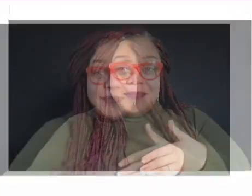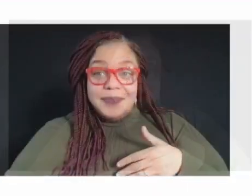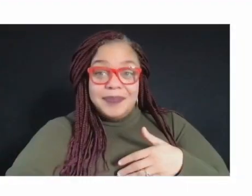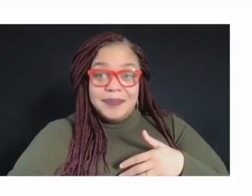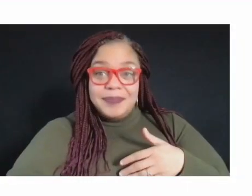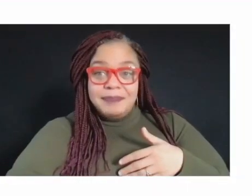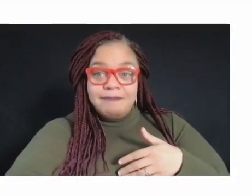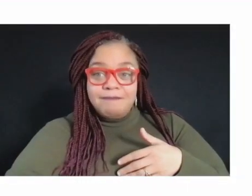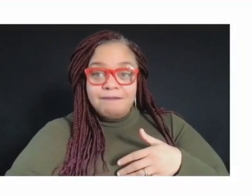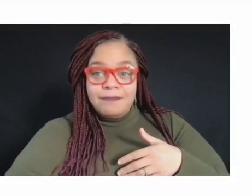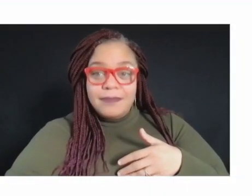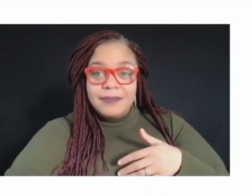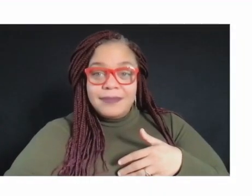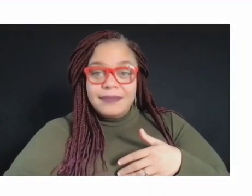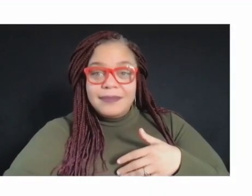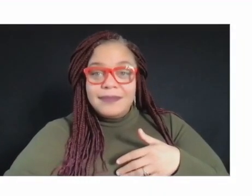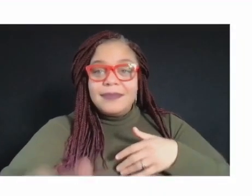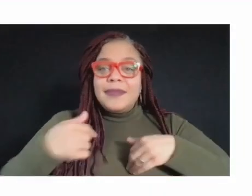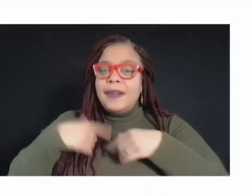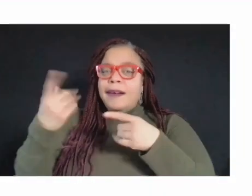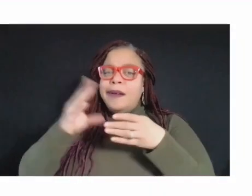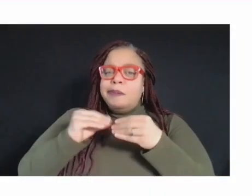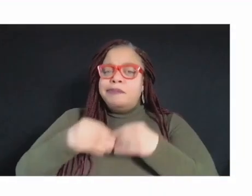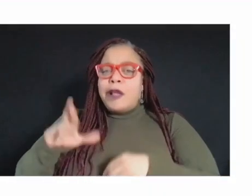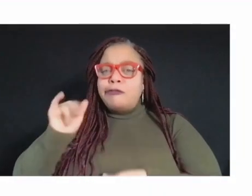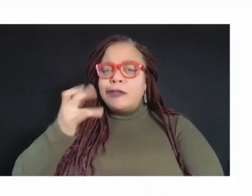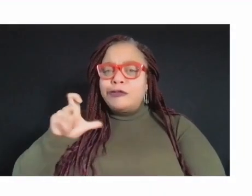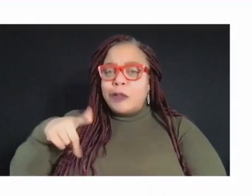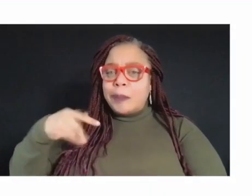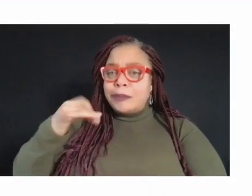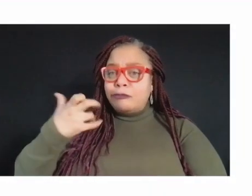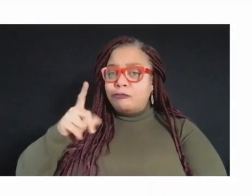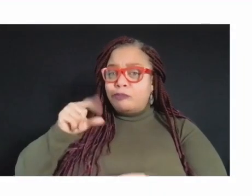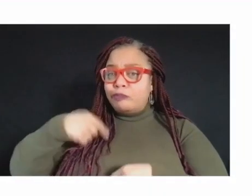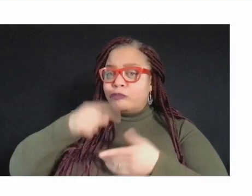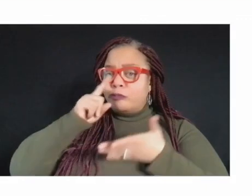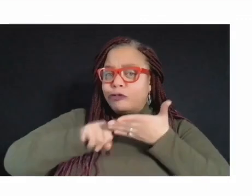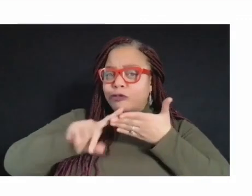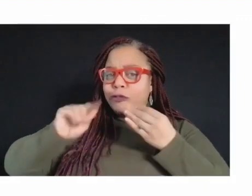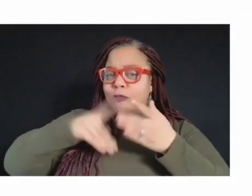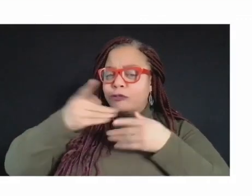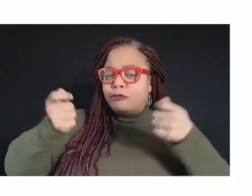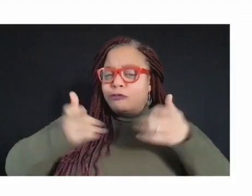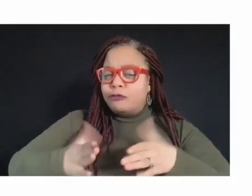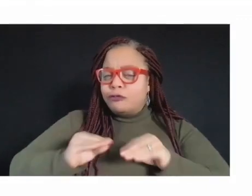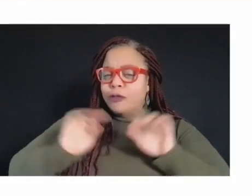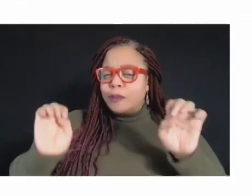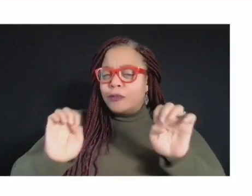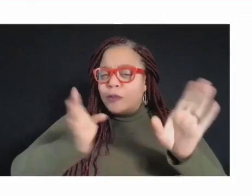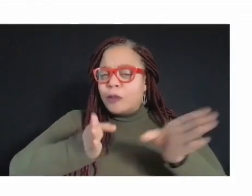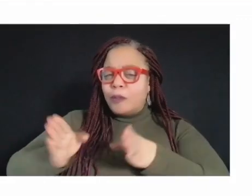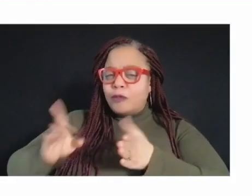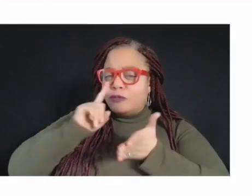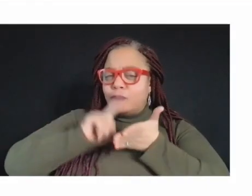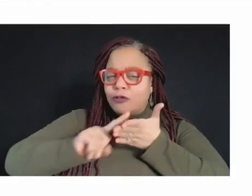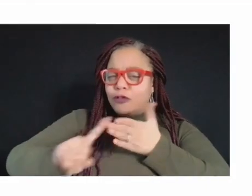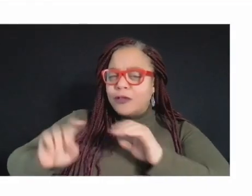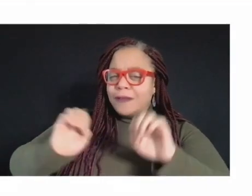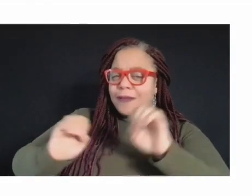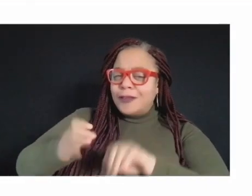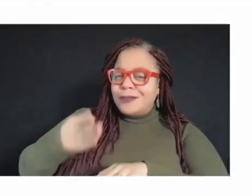with the Emergency Preparedness Research Evaluation and Practice Program at the Harvard T.H. Chan School of Public Health, and I'll be moderating this